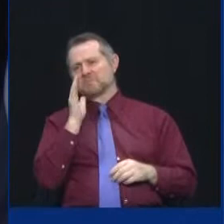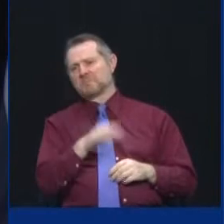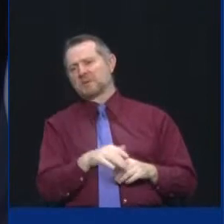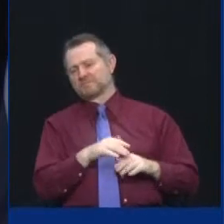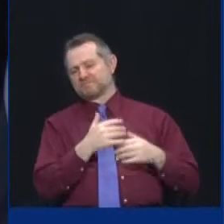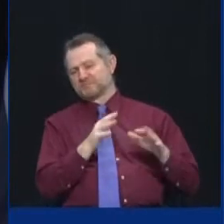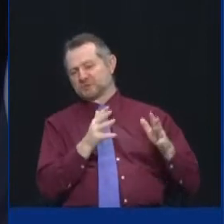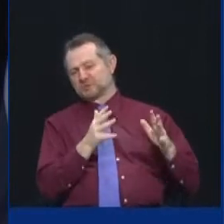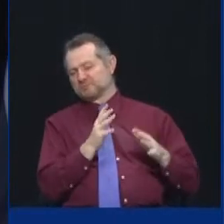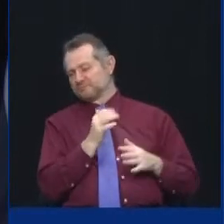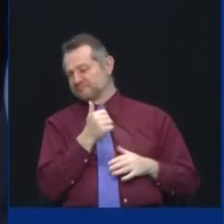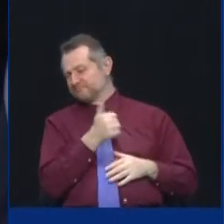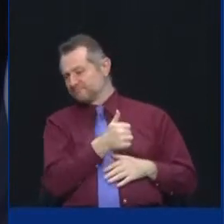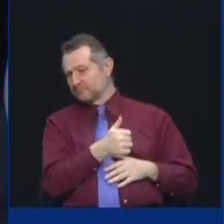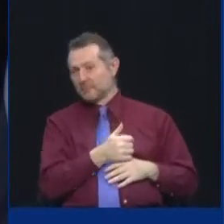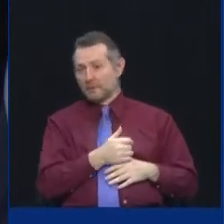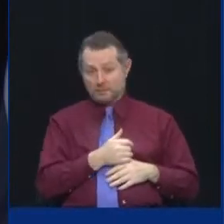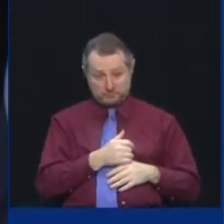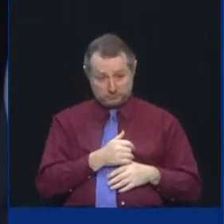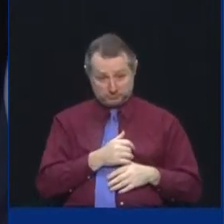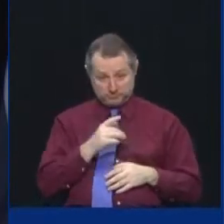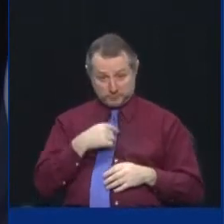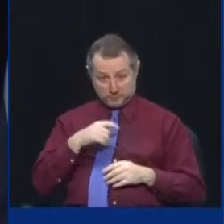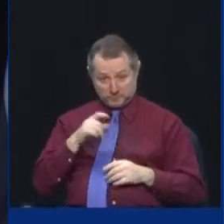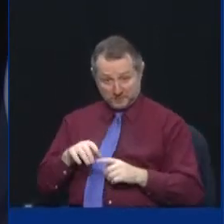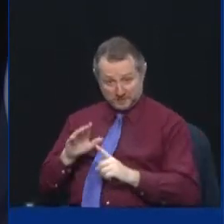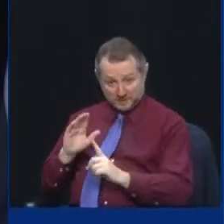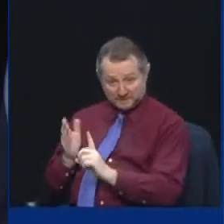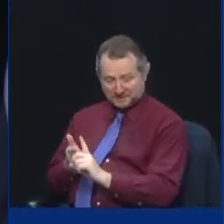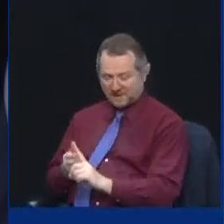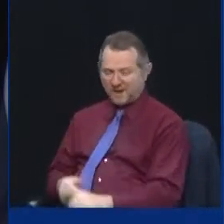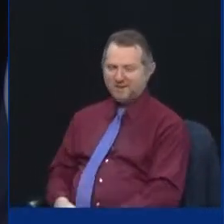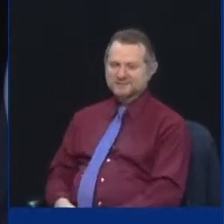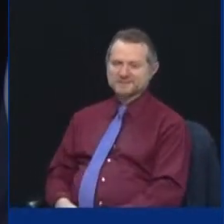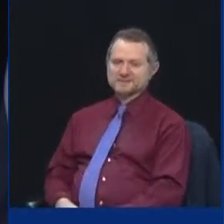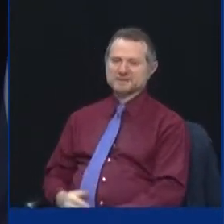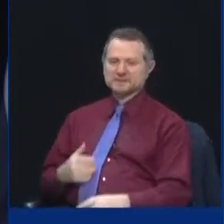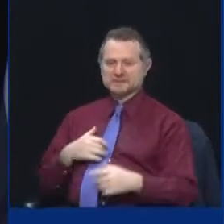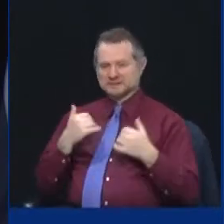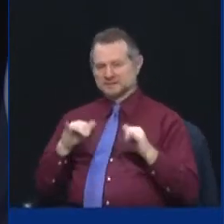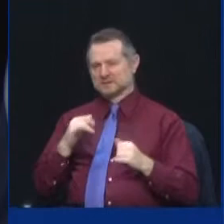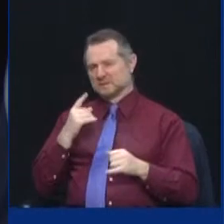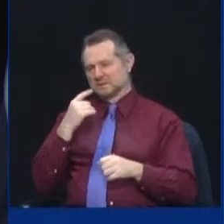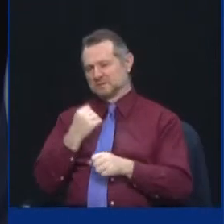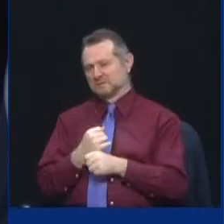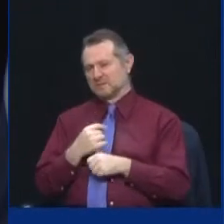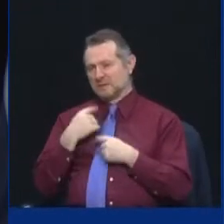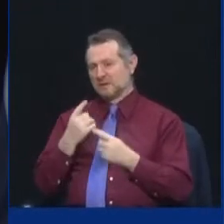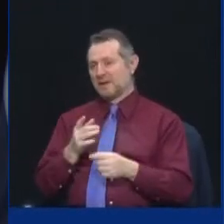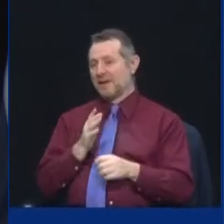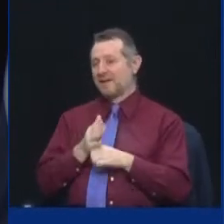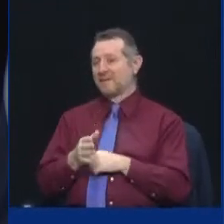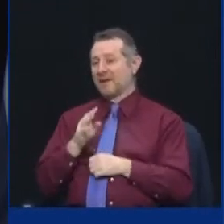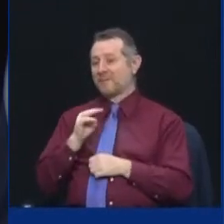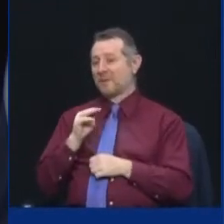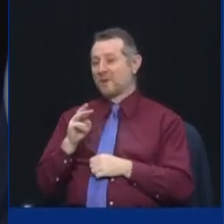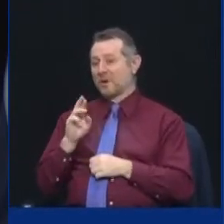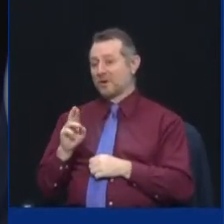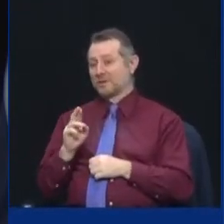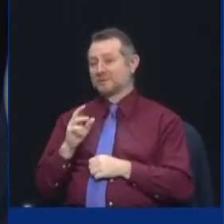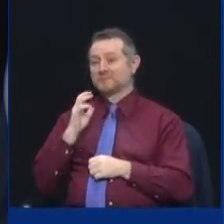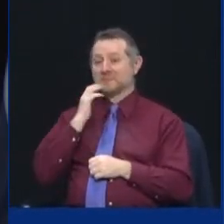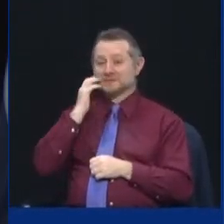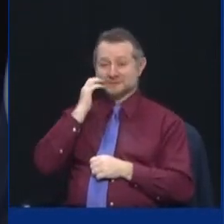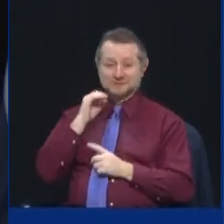I don't believe you convince those people. I've been trying for 2 years after the measles vaccine